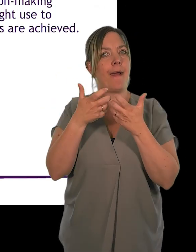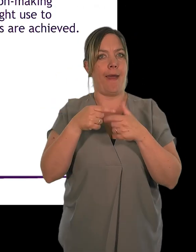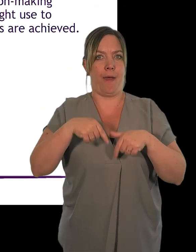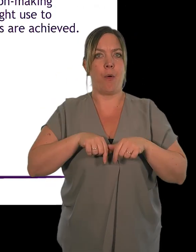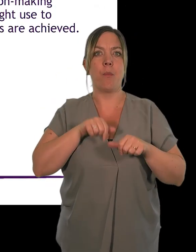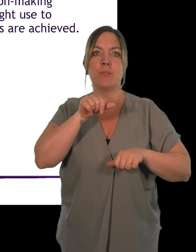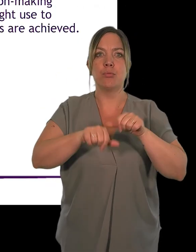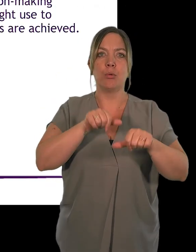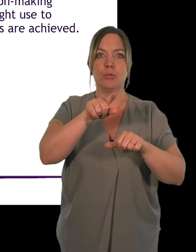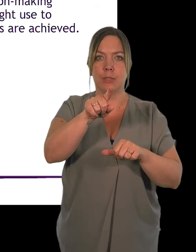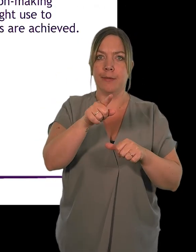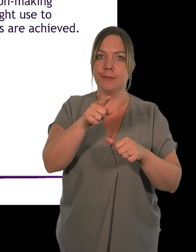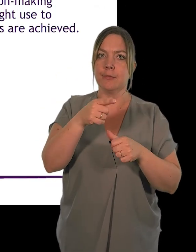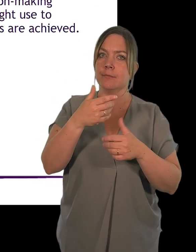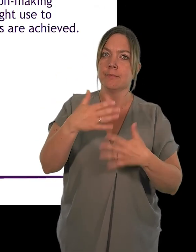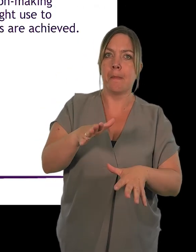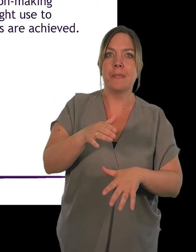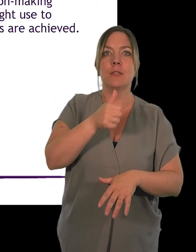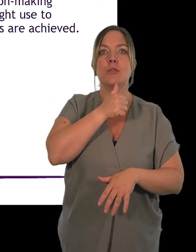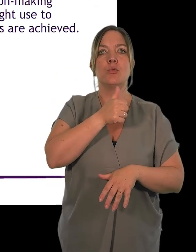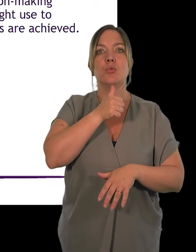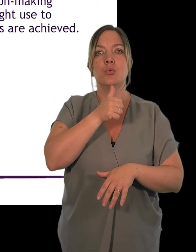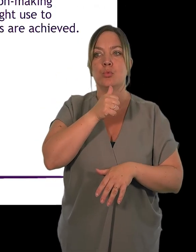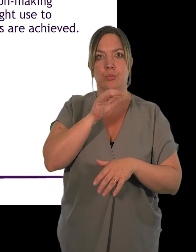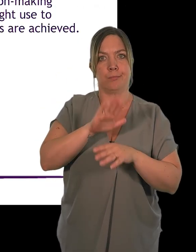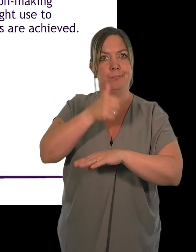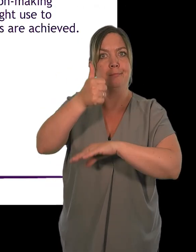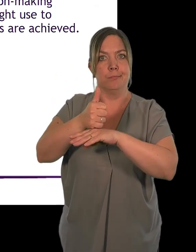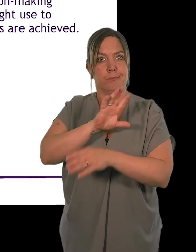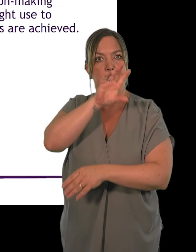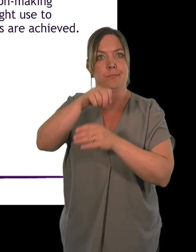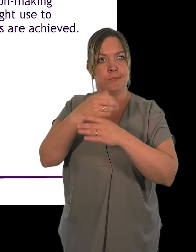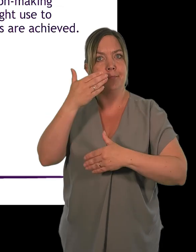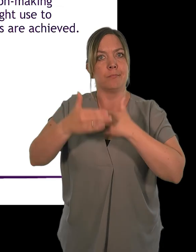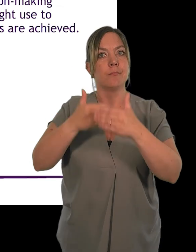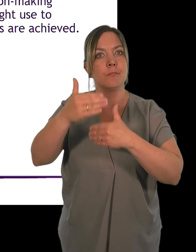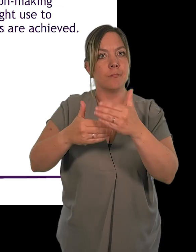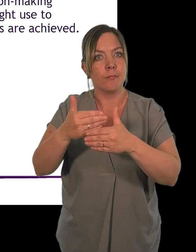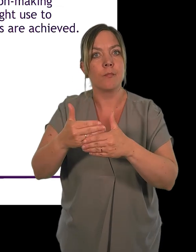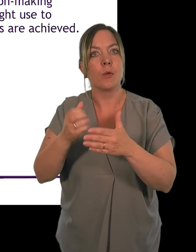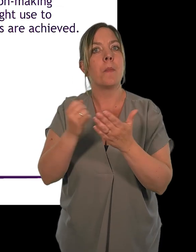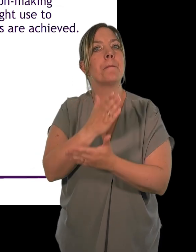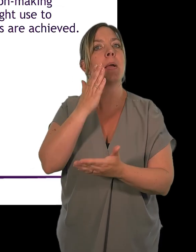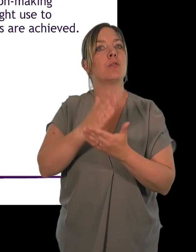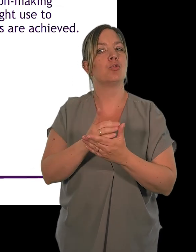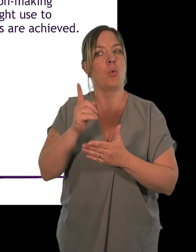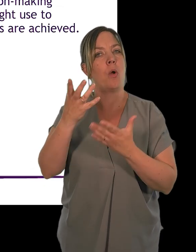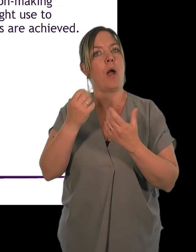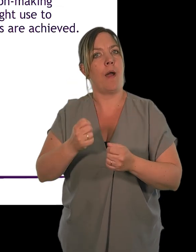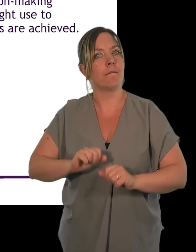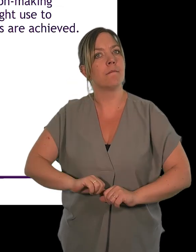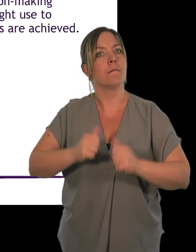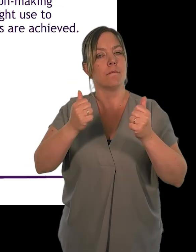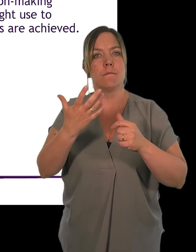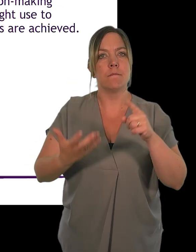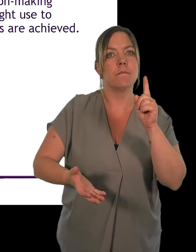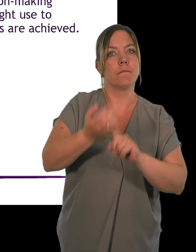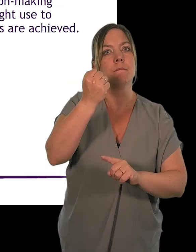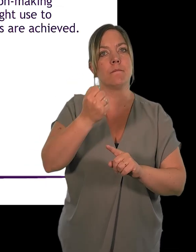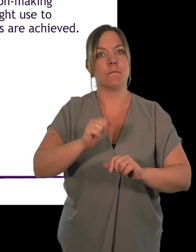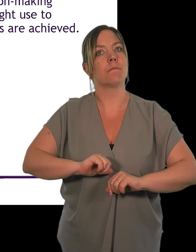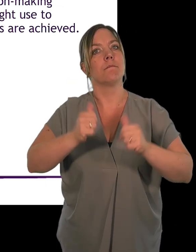are applied in context to ensure that they achieve effective outcomes.